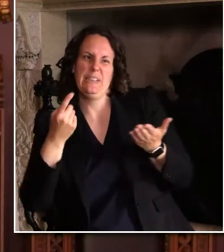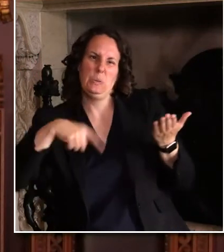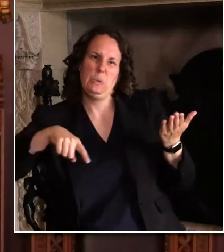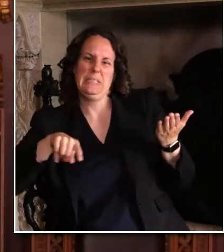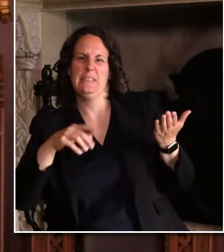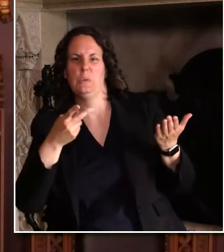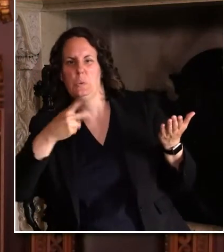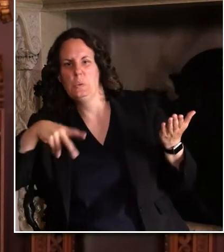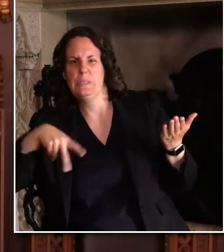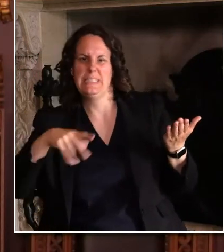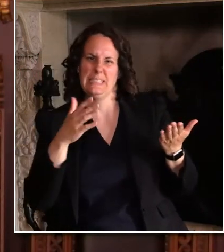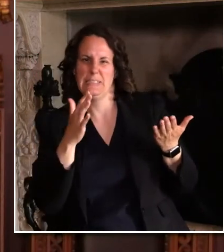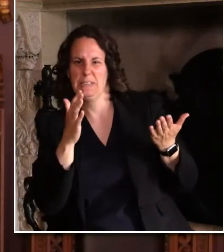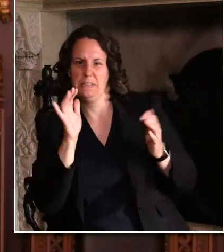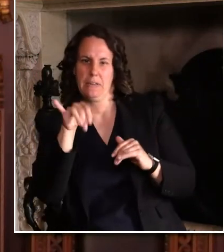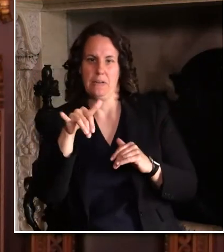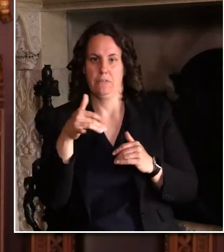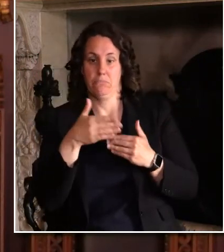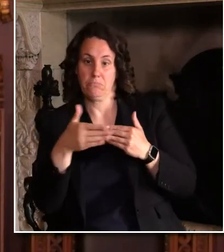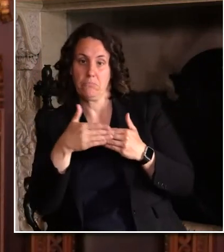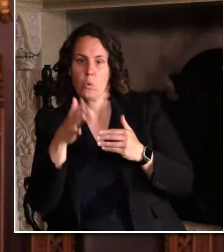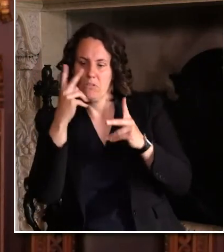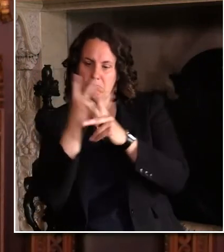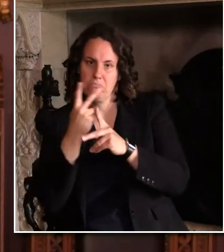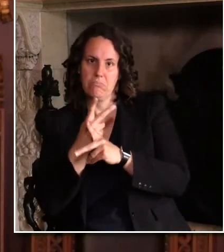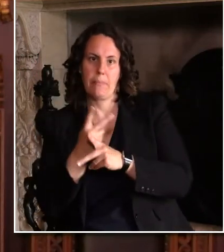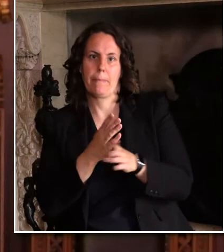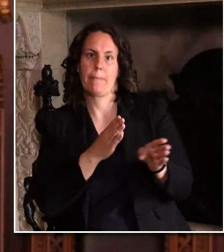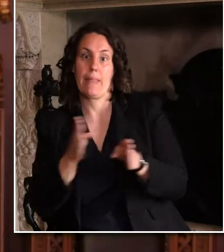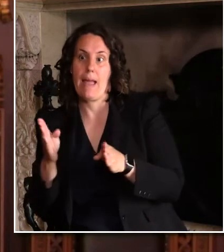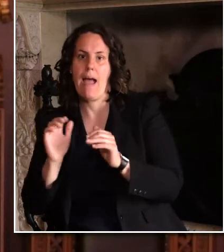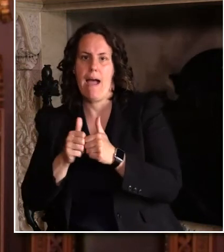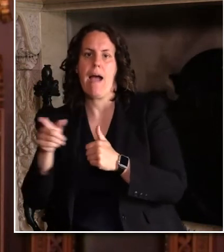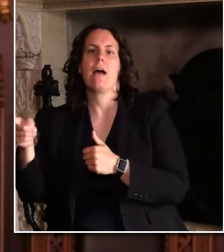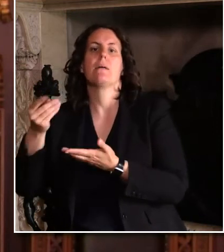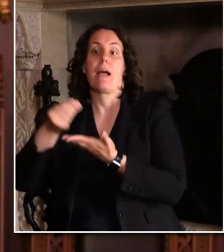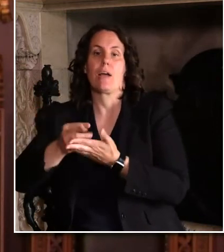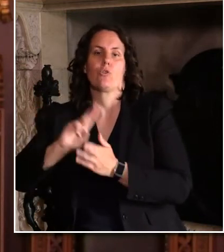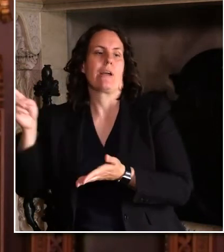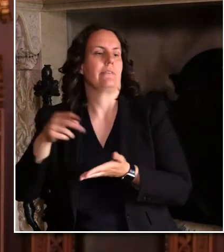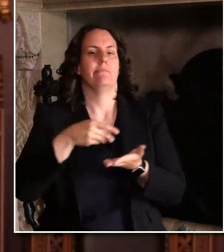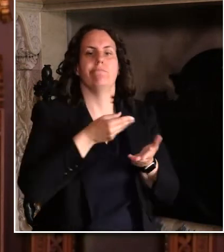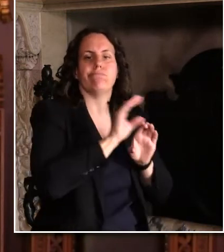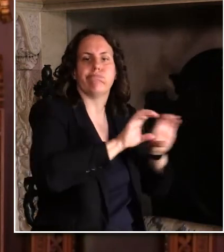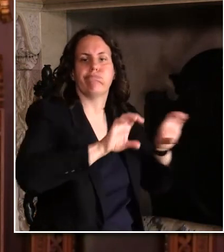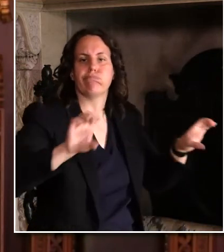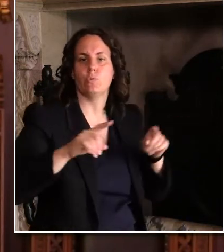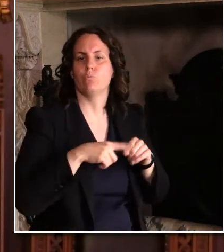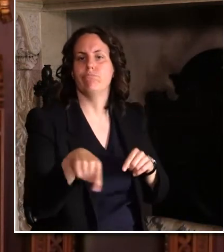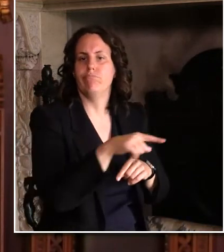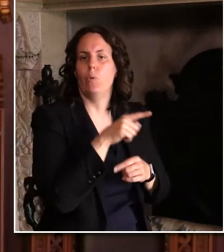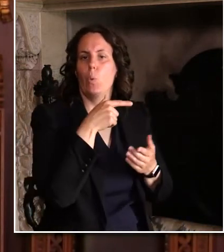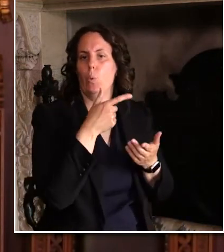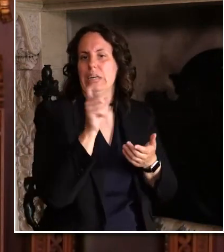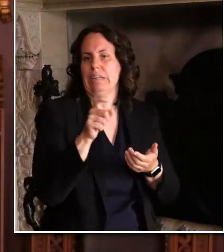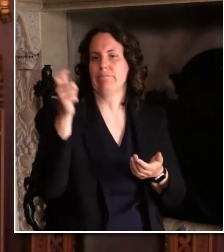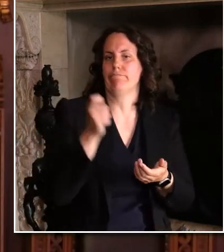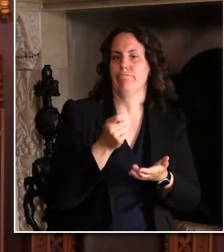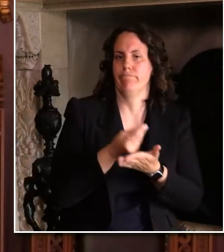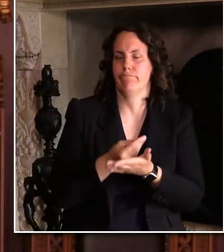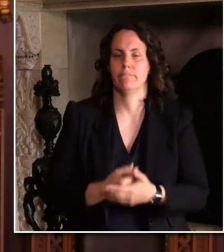we believe that money will be accessible by the folks that need it. Certainly when the Supreme Court made